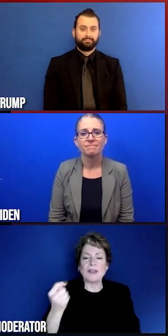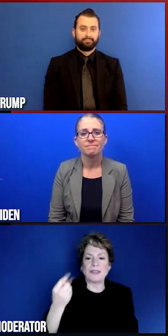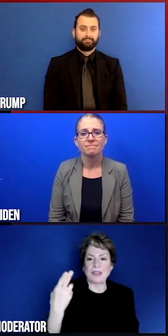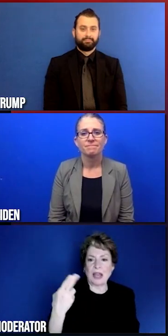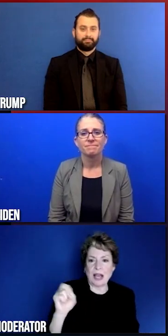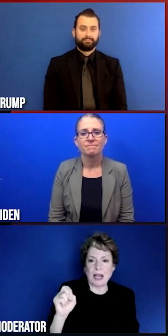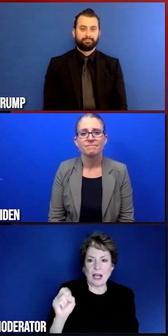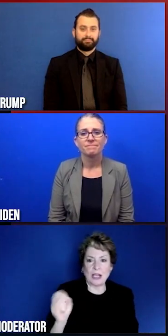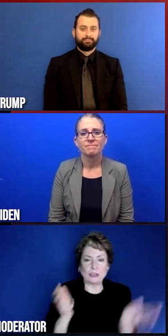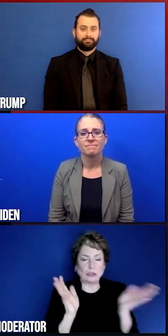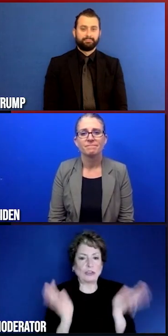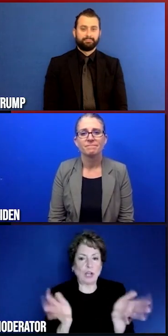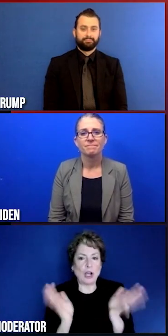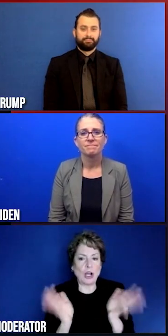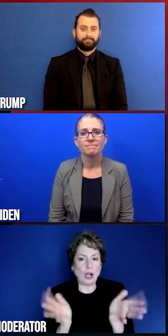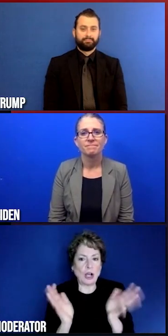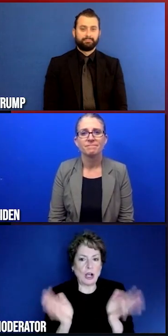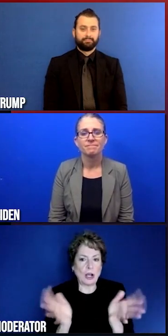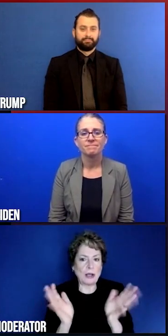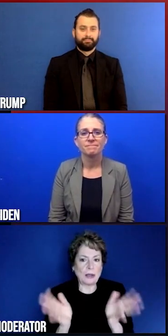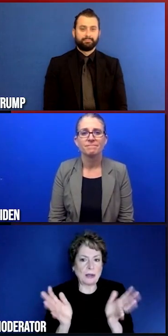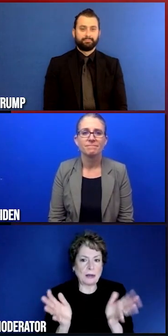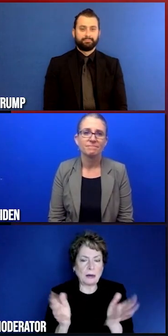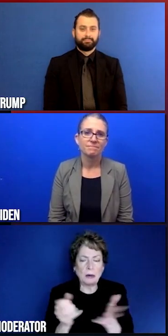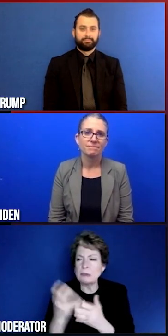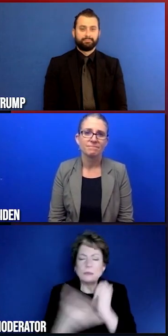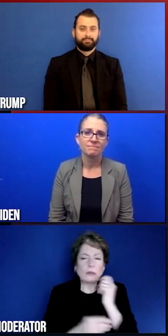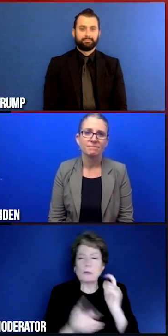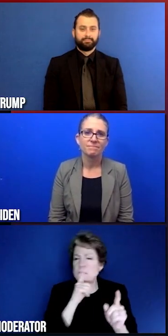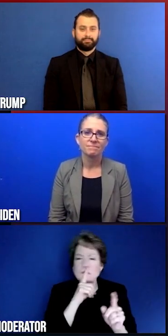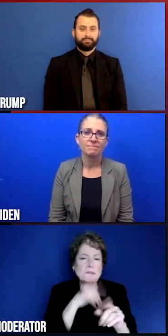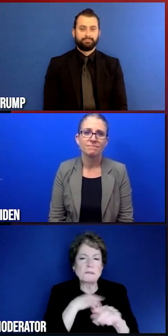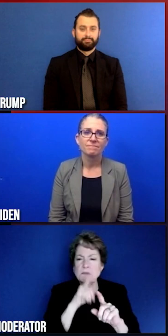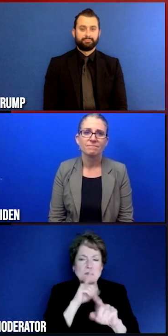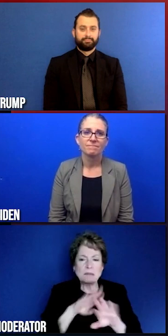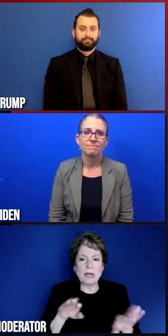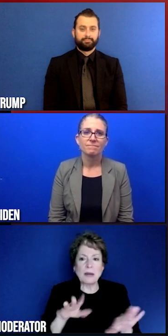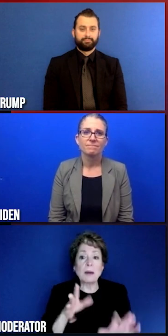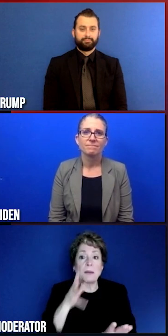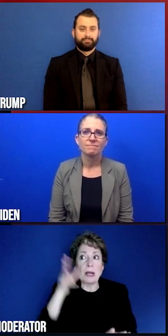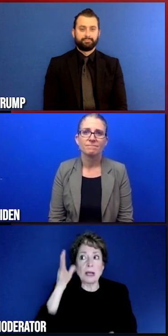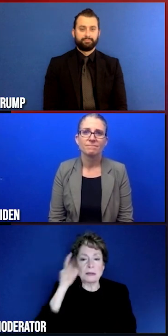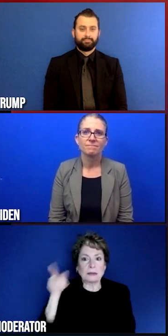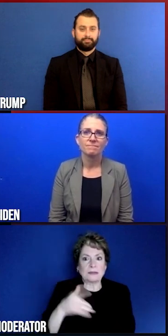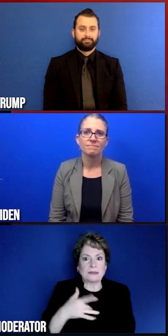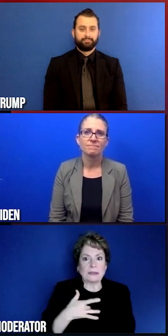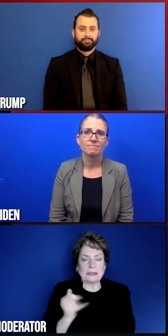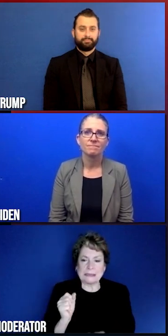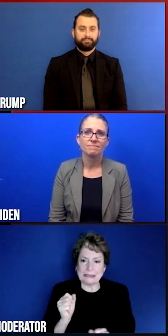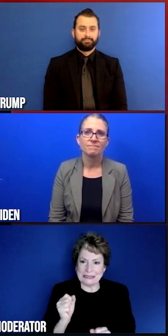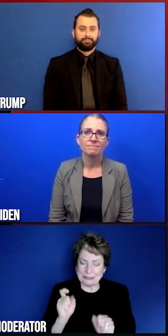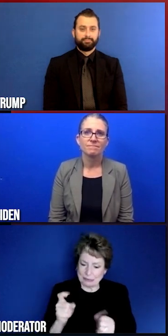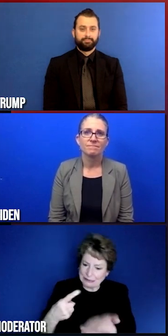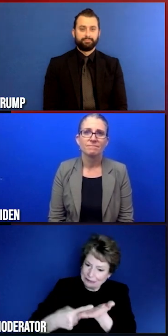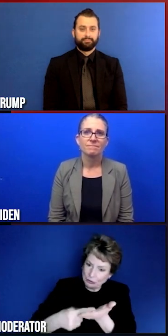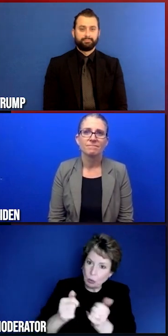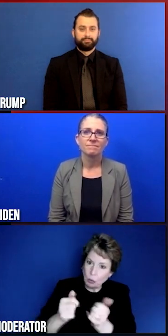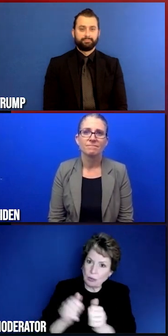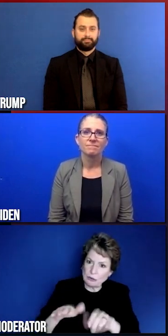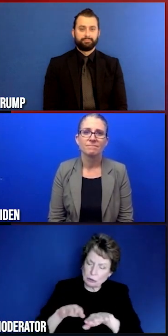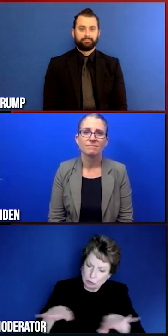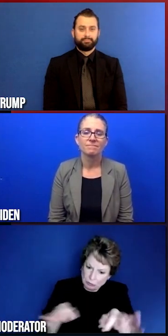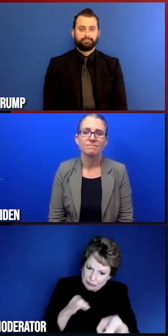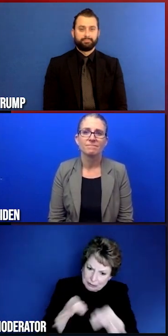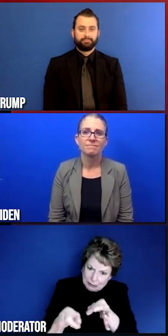income. Parents who feel they have no choice but to prepare their children for the chance that they could be targeted, including by the